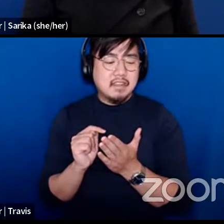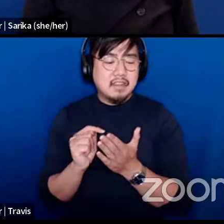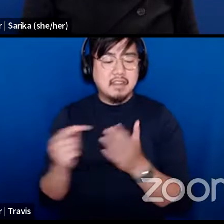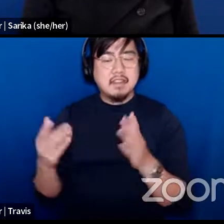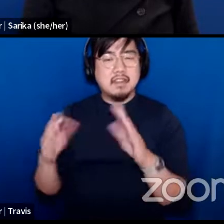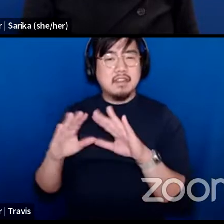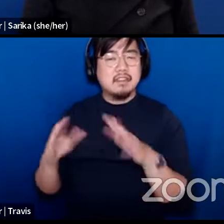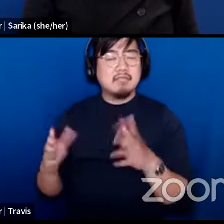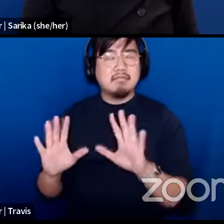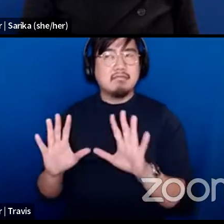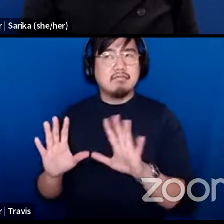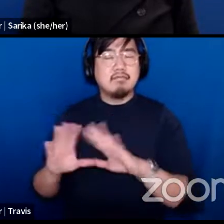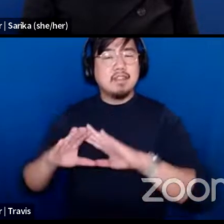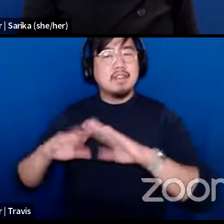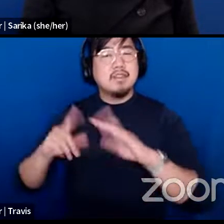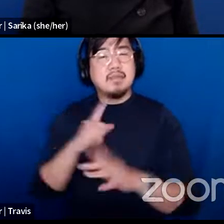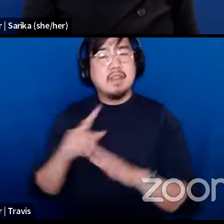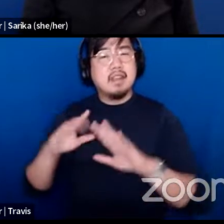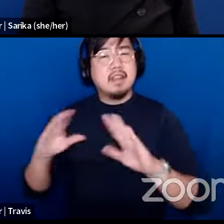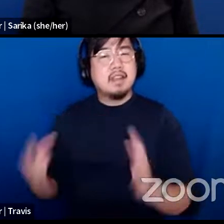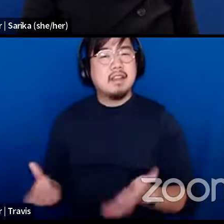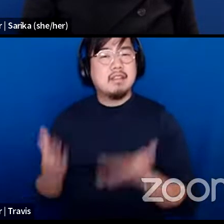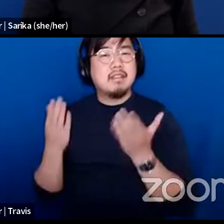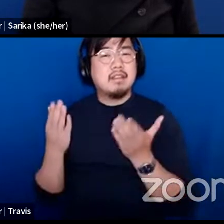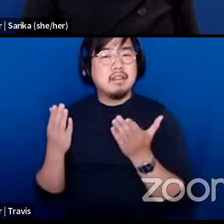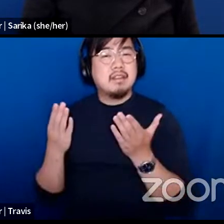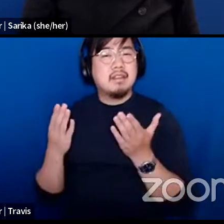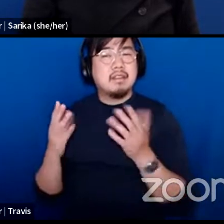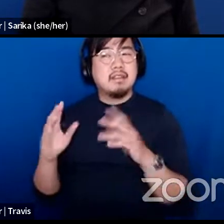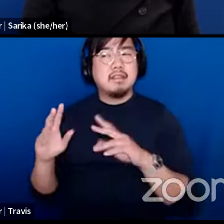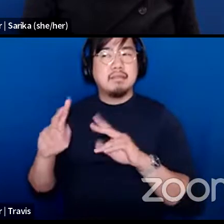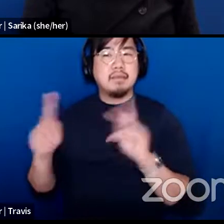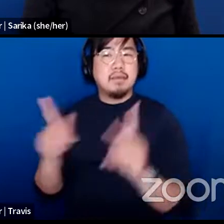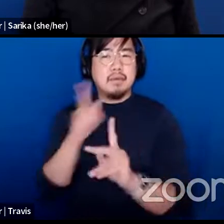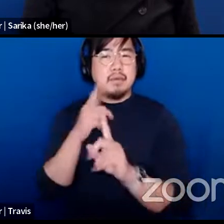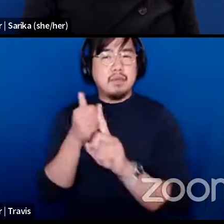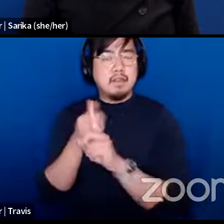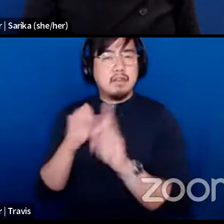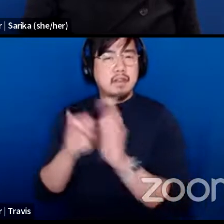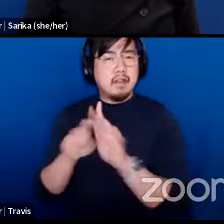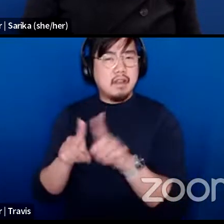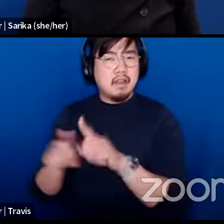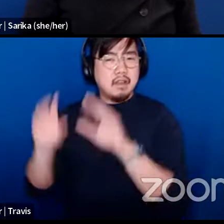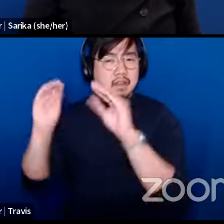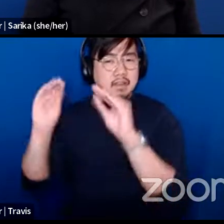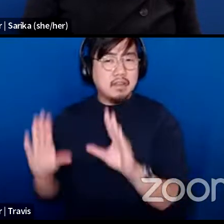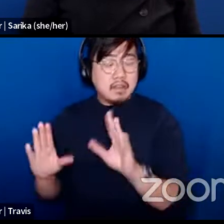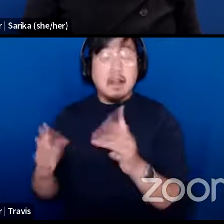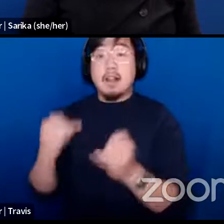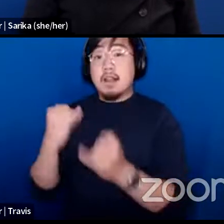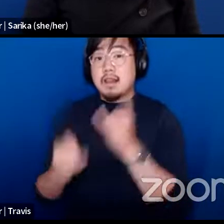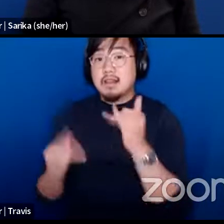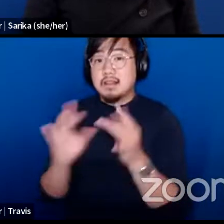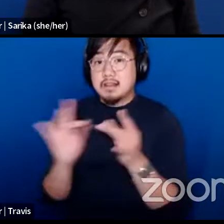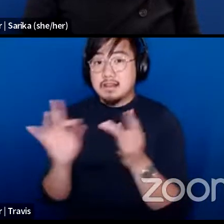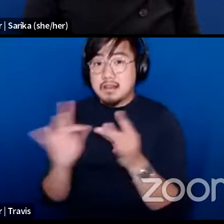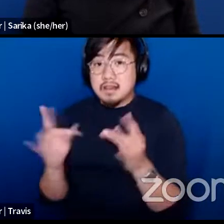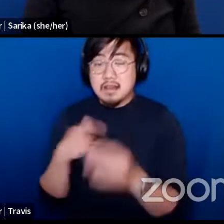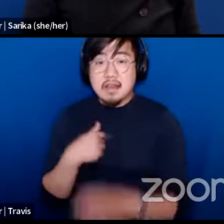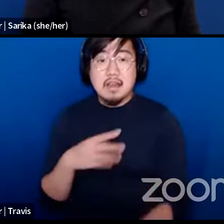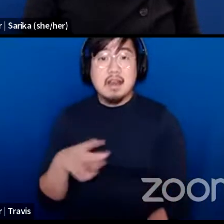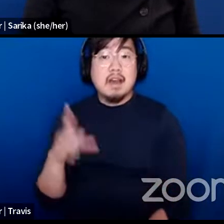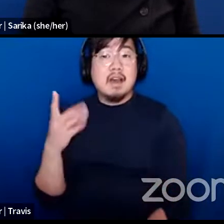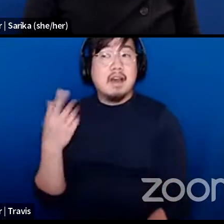lifts up the voices of identified teachers. And one last thing I'll say is that I do rely on